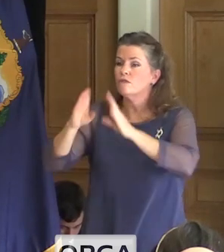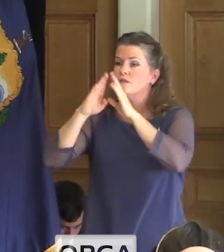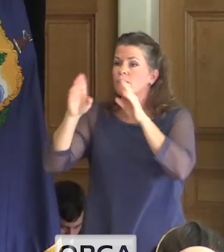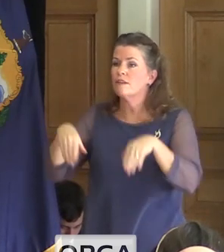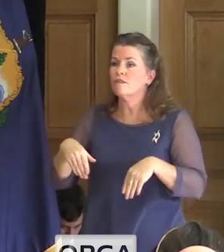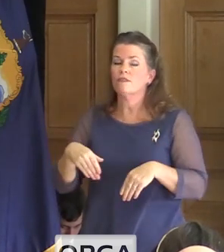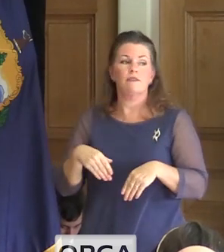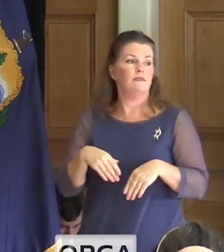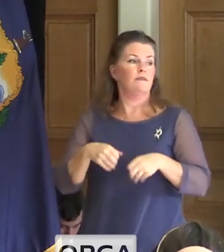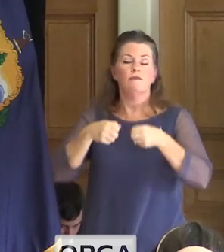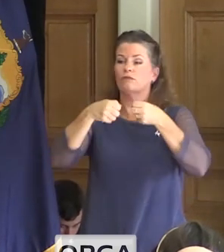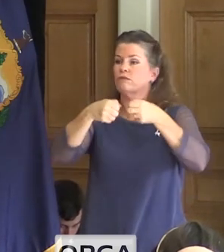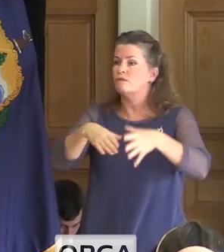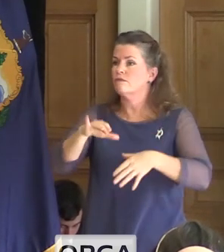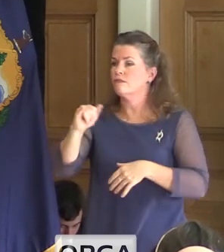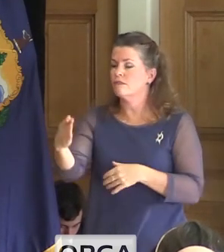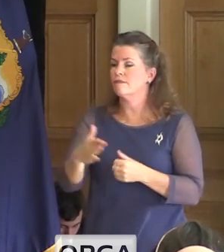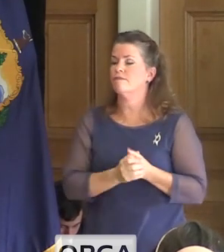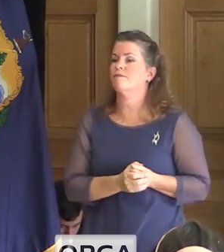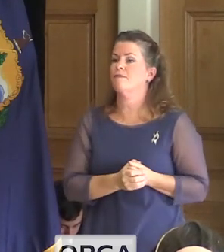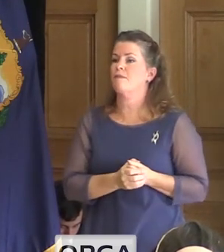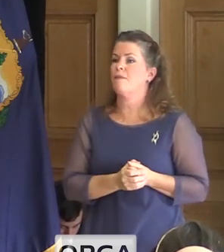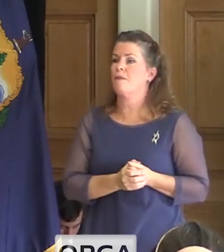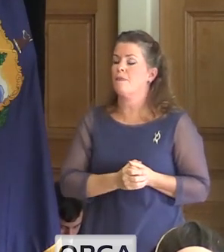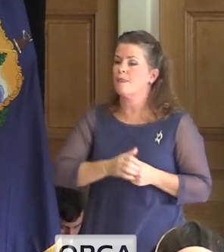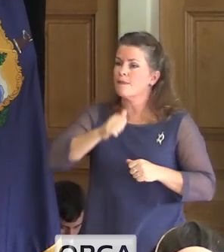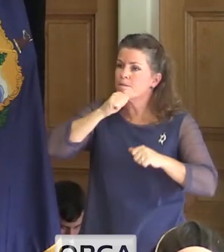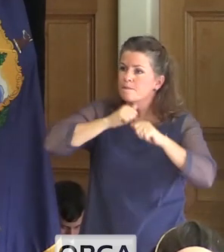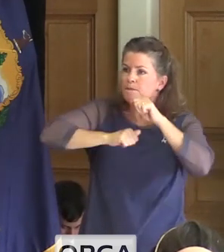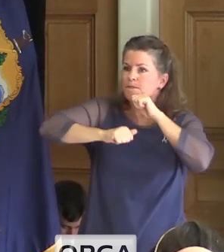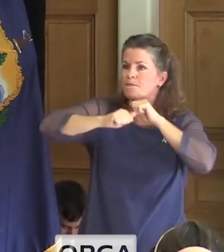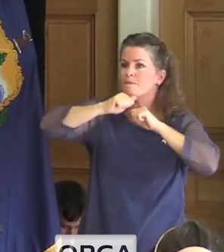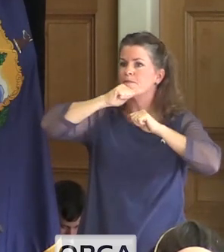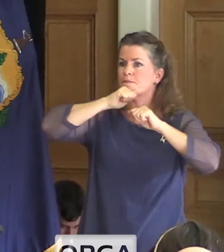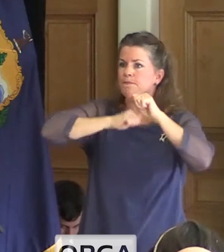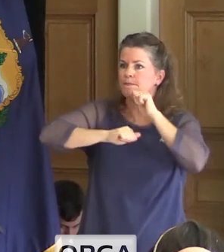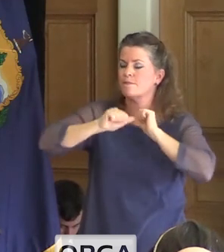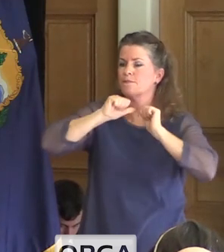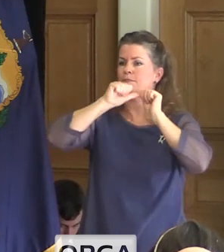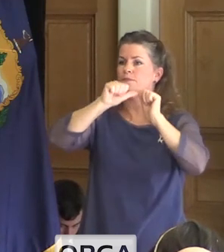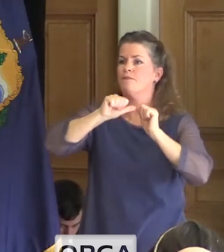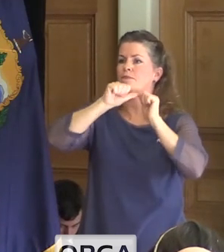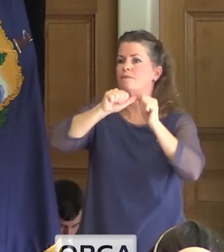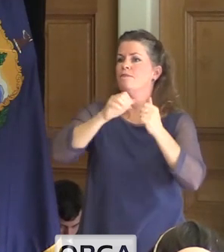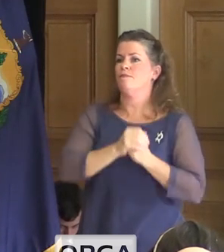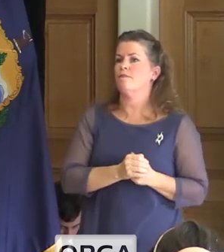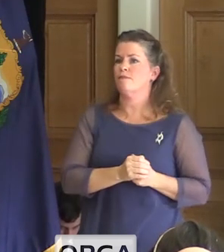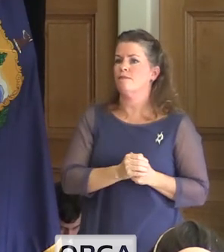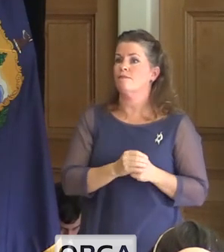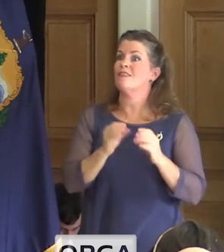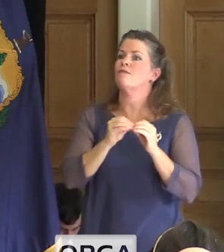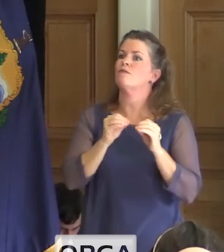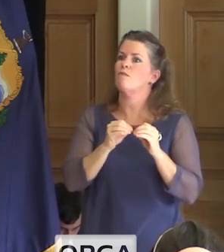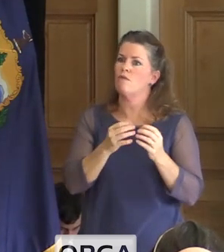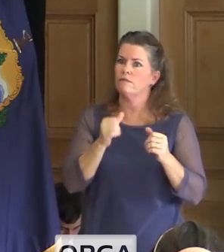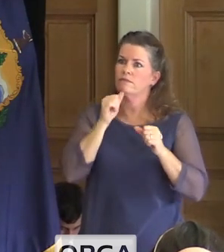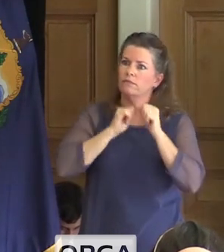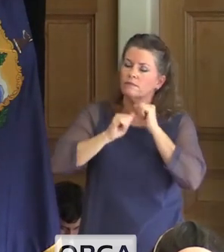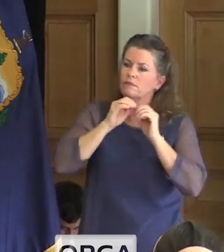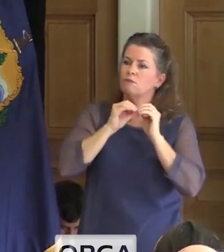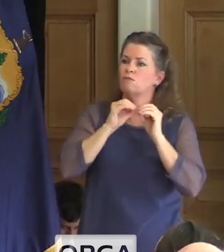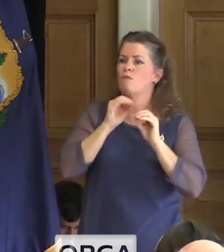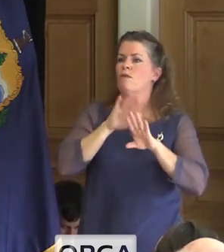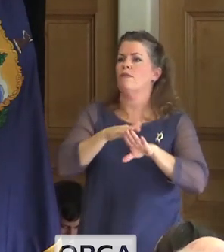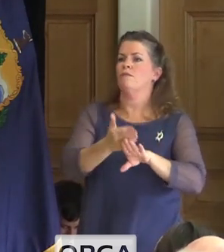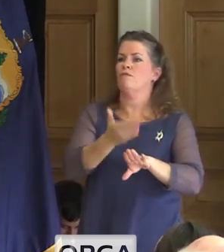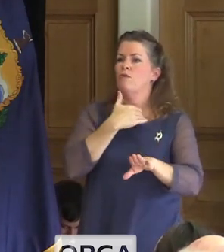losing their jobs, and suffering even more than they were before they were arrested. And now you're seeing communities all over